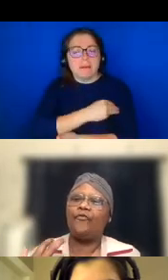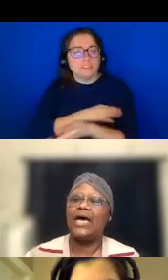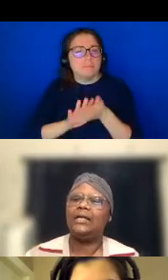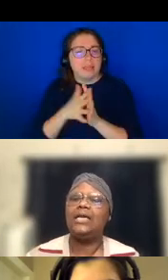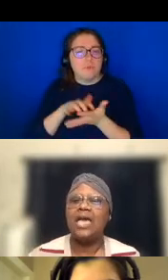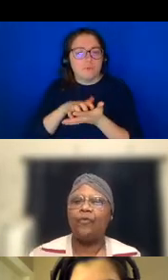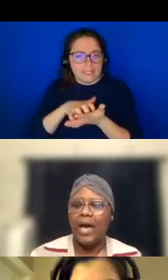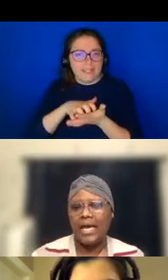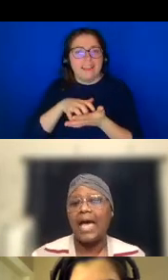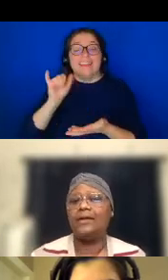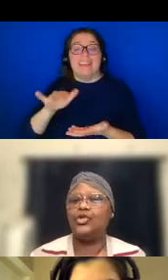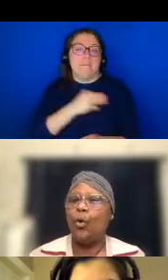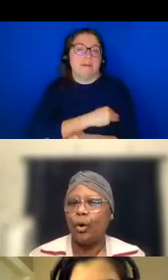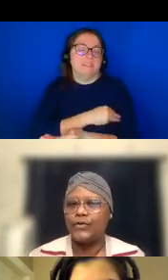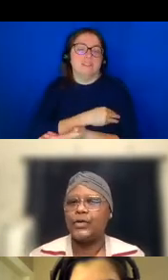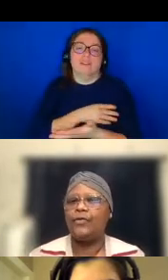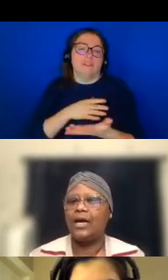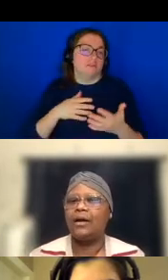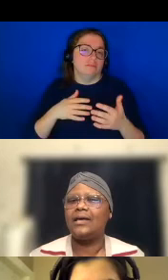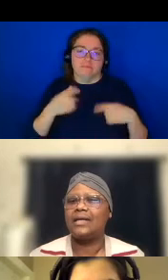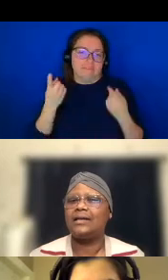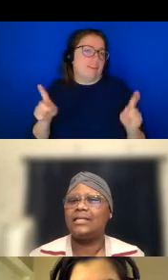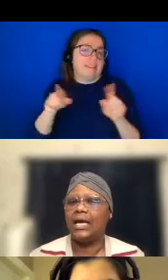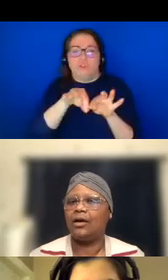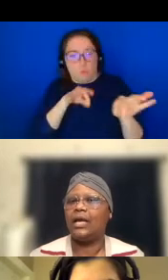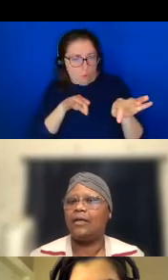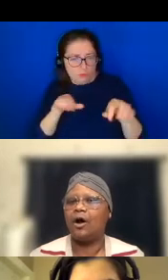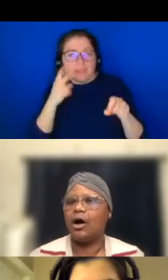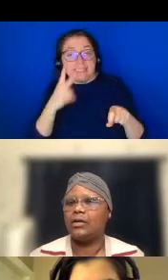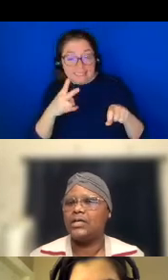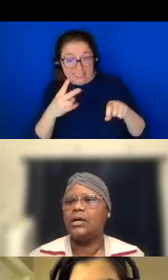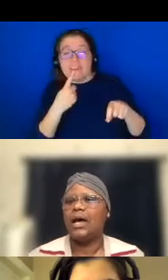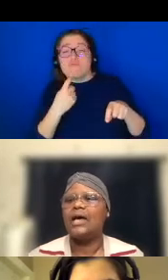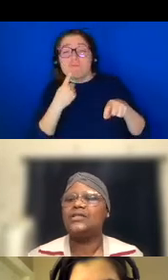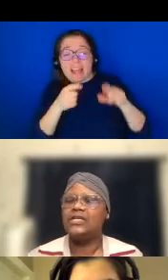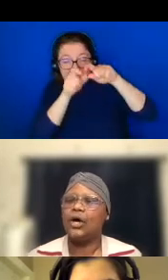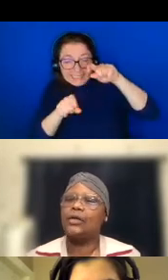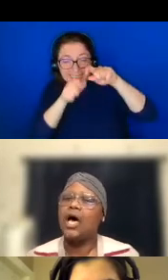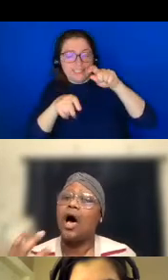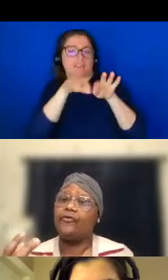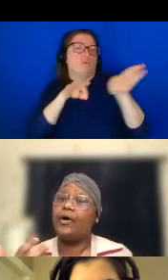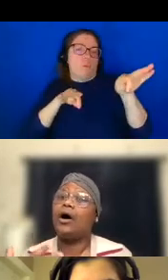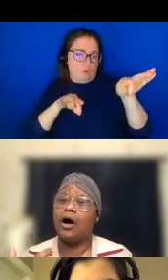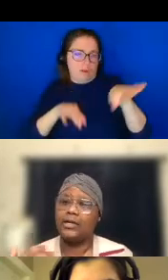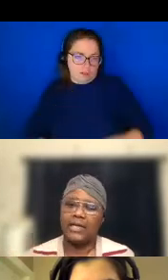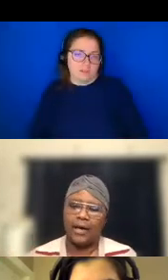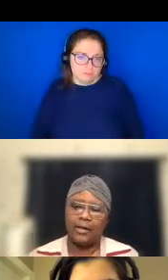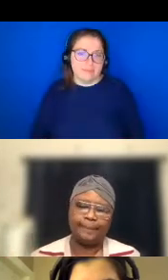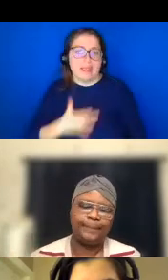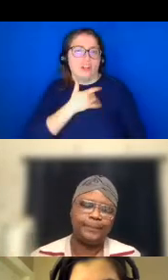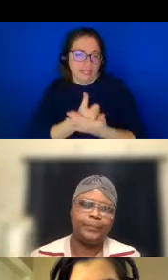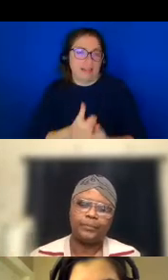muscle finally gave way and tore. So there is that tear in the heart as a result of a heart